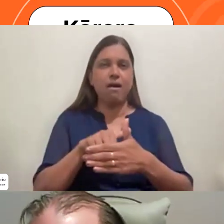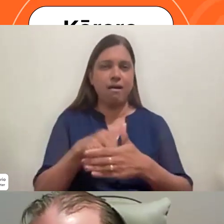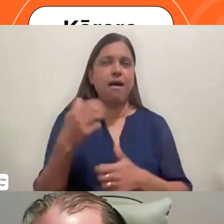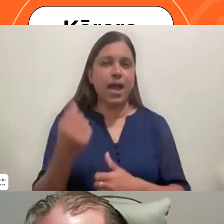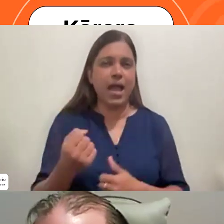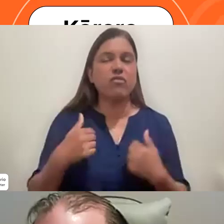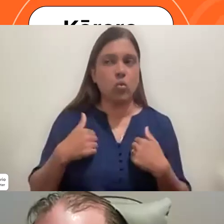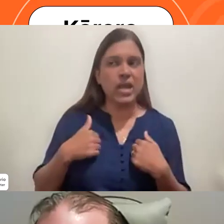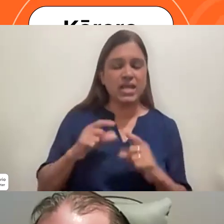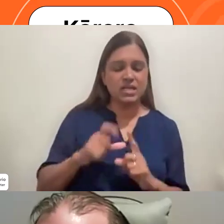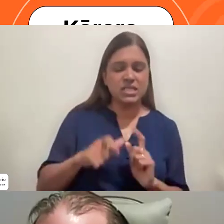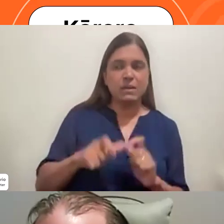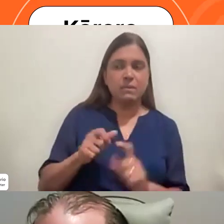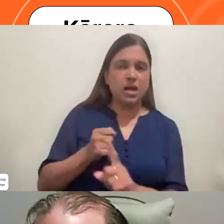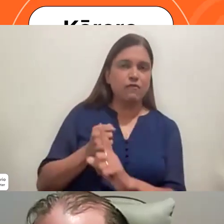fight. And